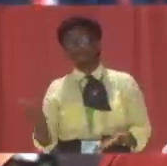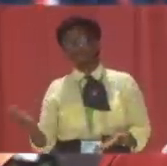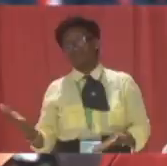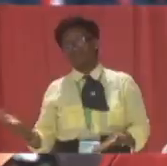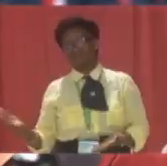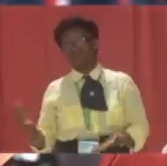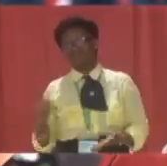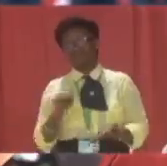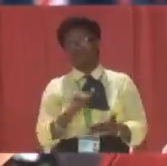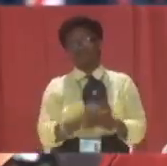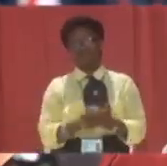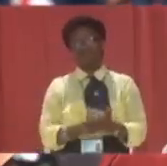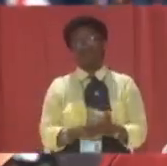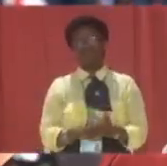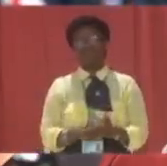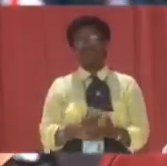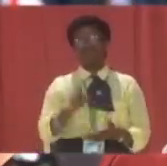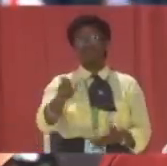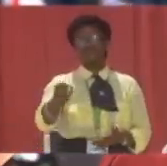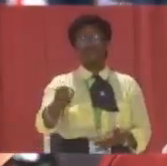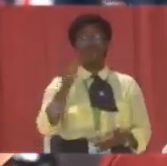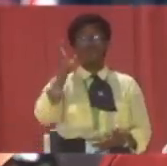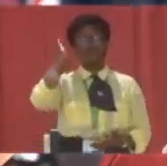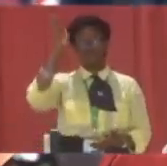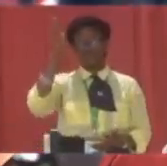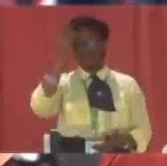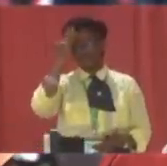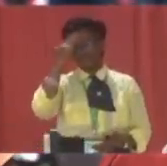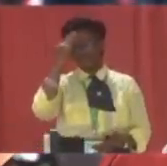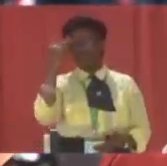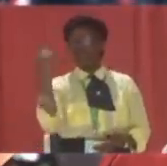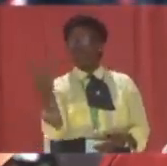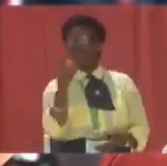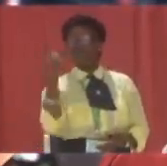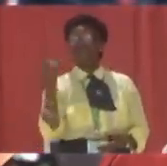that you will know only God could have done this.